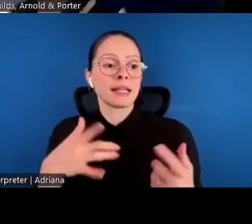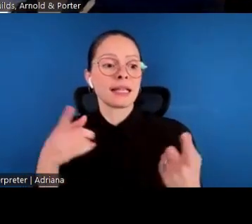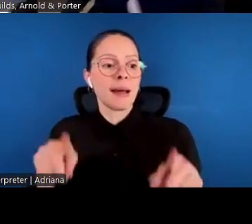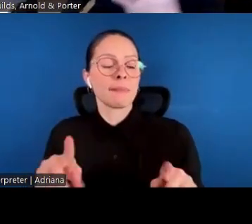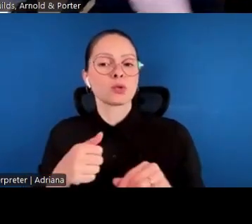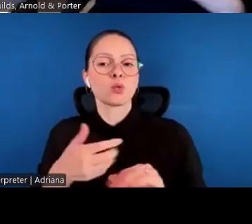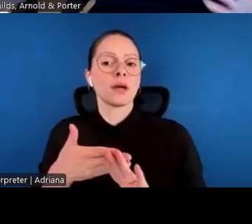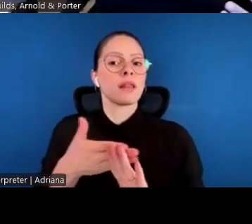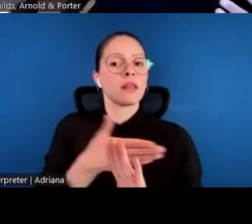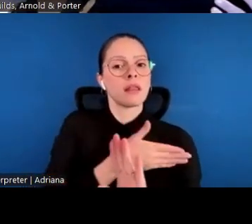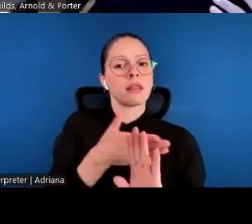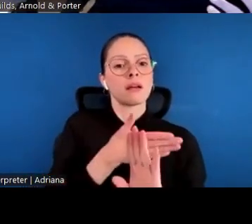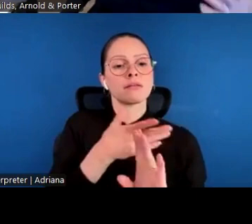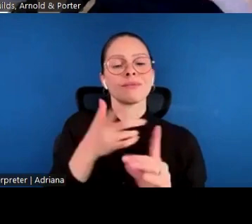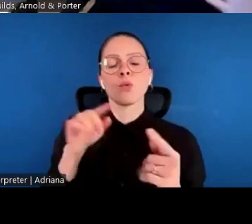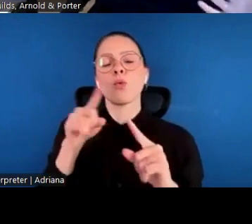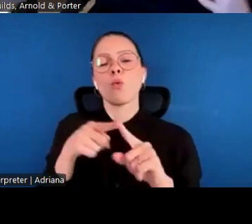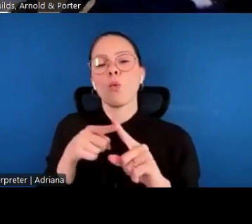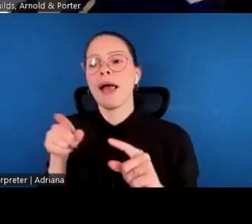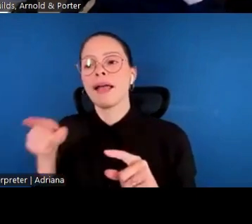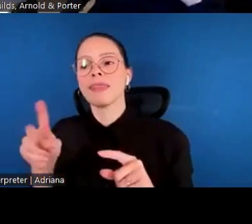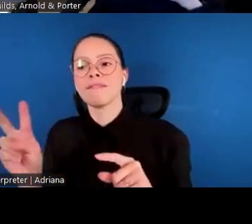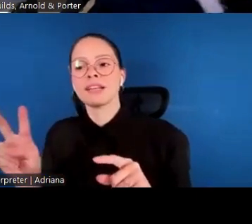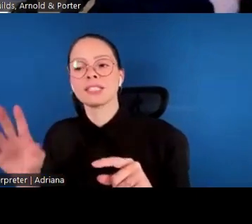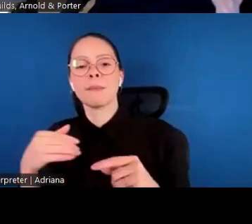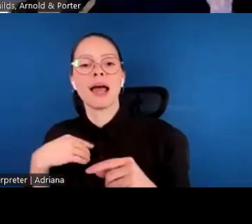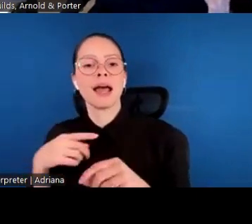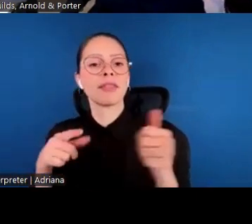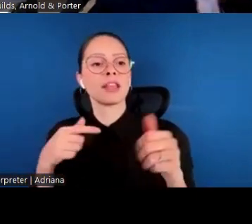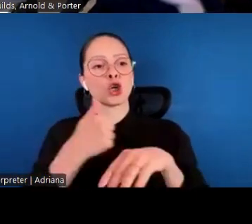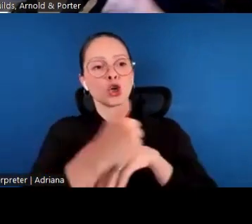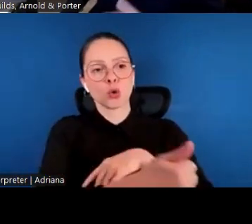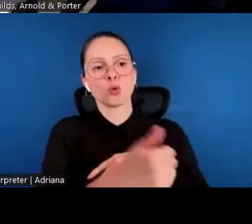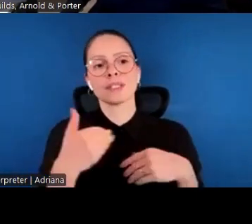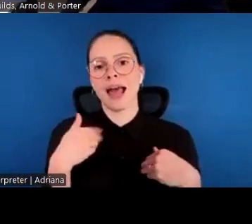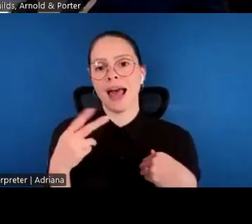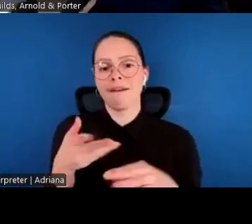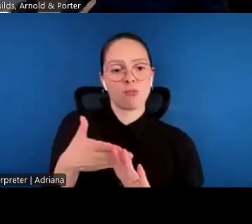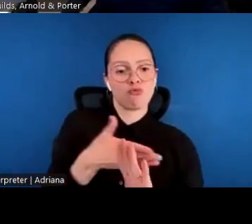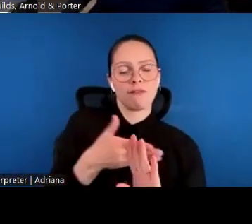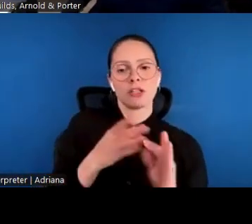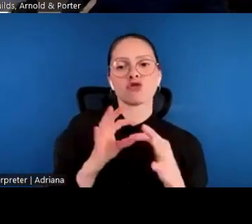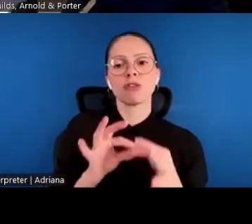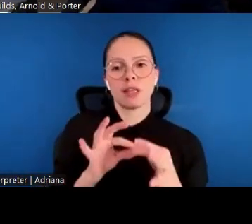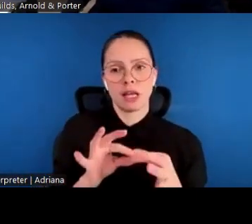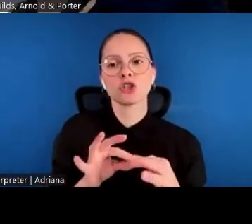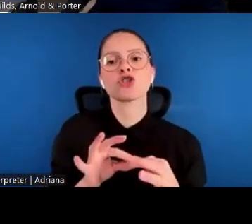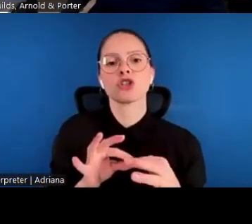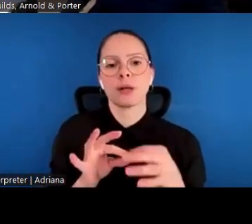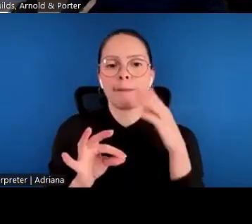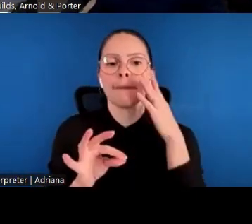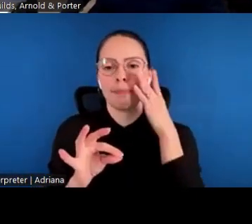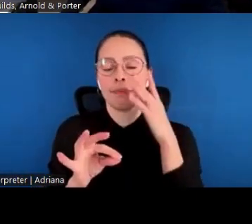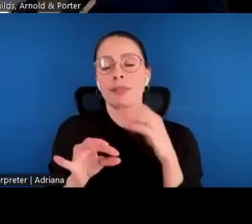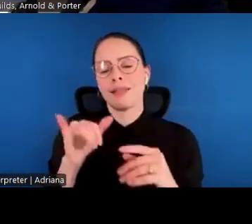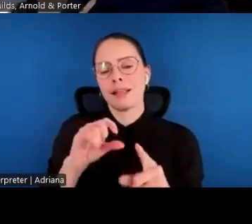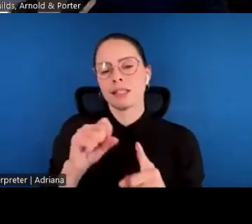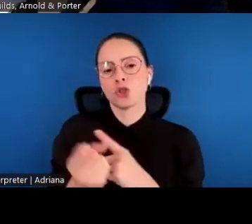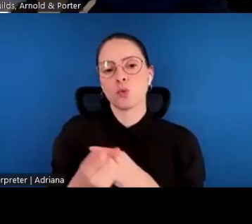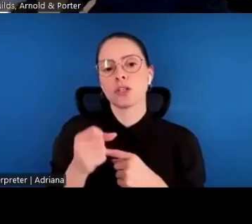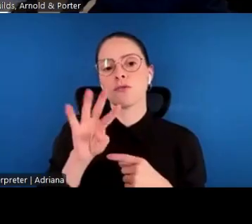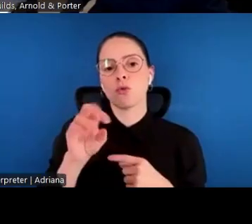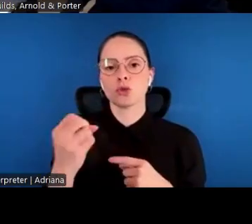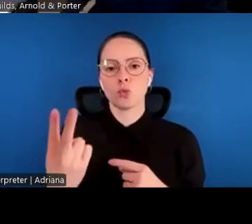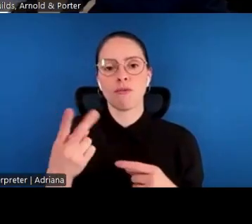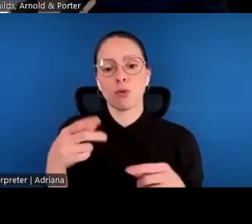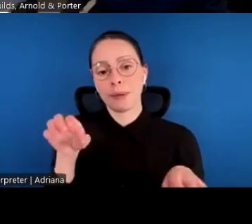the accused and the survivor. When that happens, it is frequent that 412 evidence will be evaluated and the court will rule as to whether or